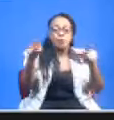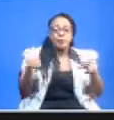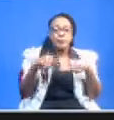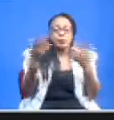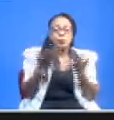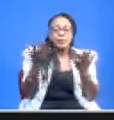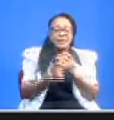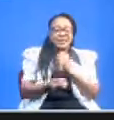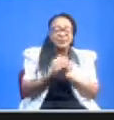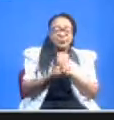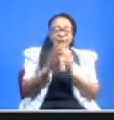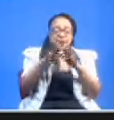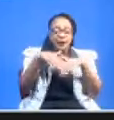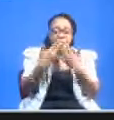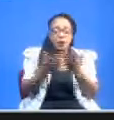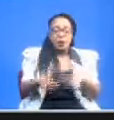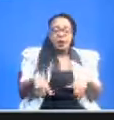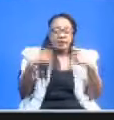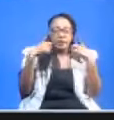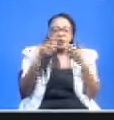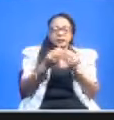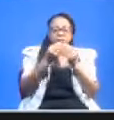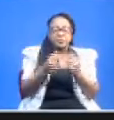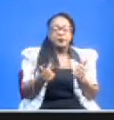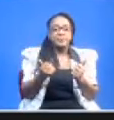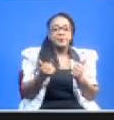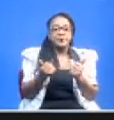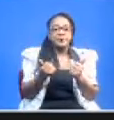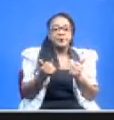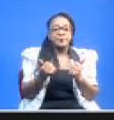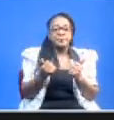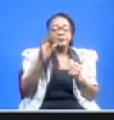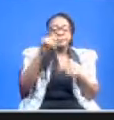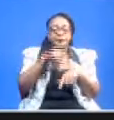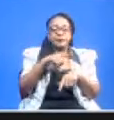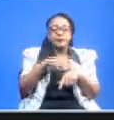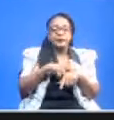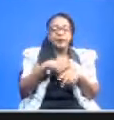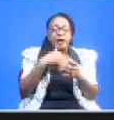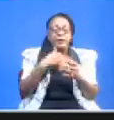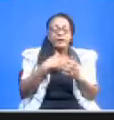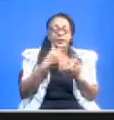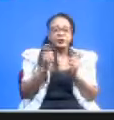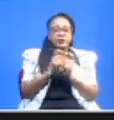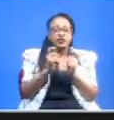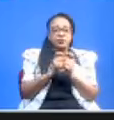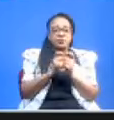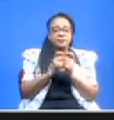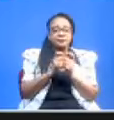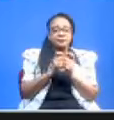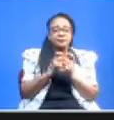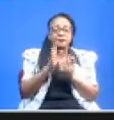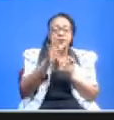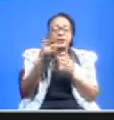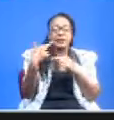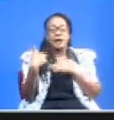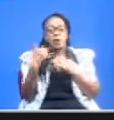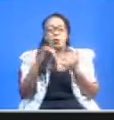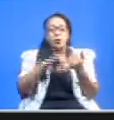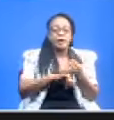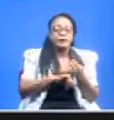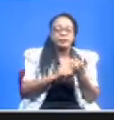how his life was shot into a downward spiral since he suffered the injury. He's now forced to rely on his wife to be